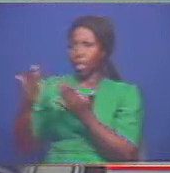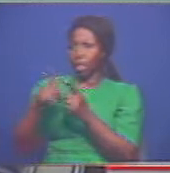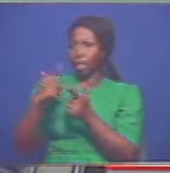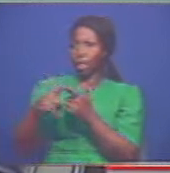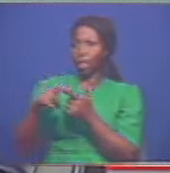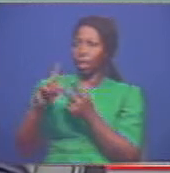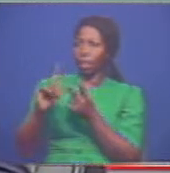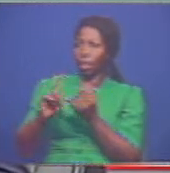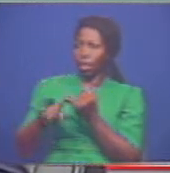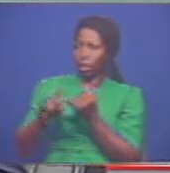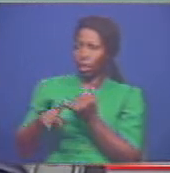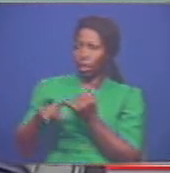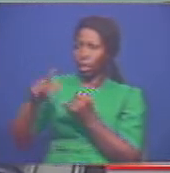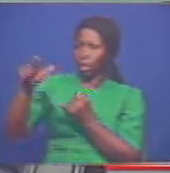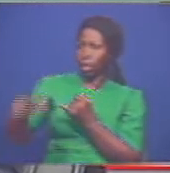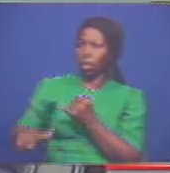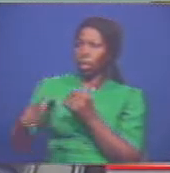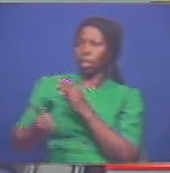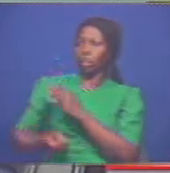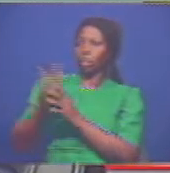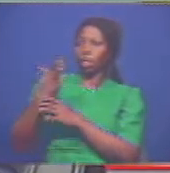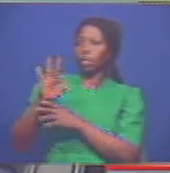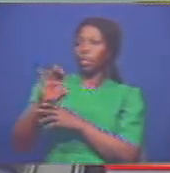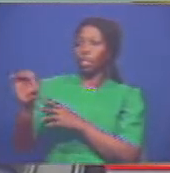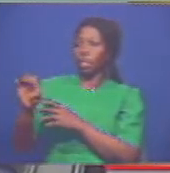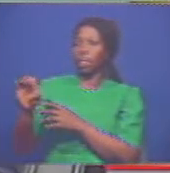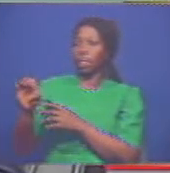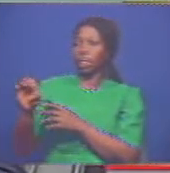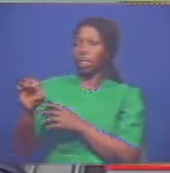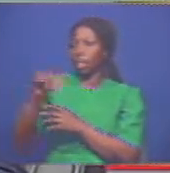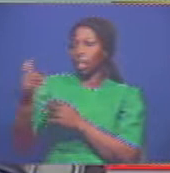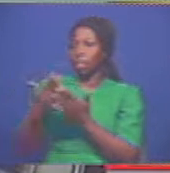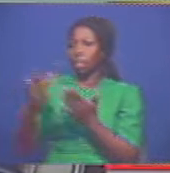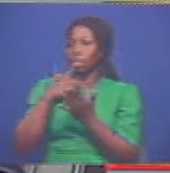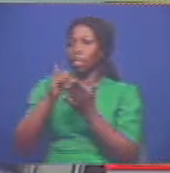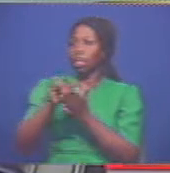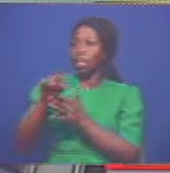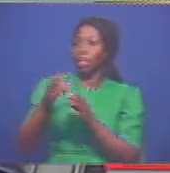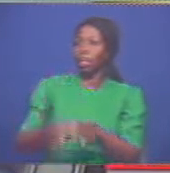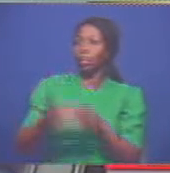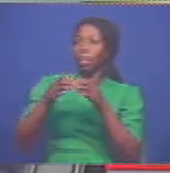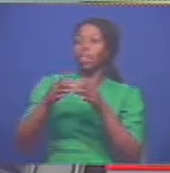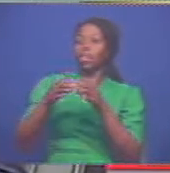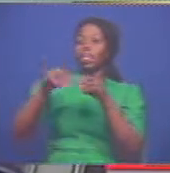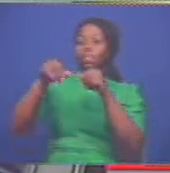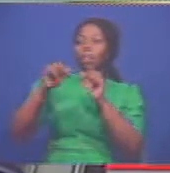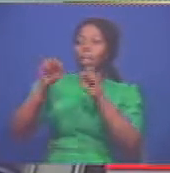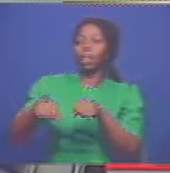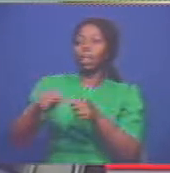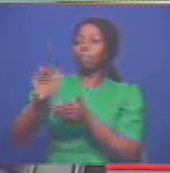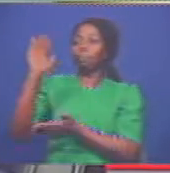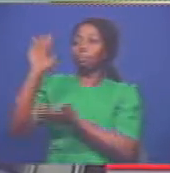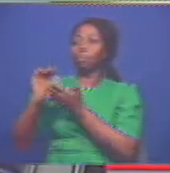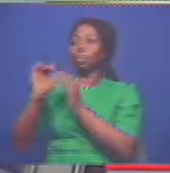they lower down the production fee and other stuff. So that one bag of cement can come to a